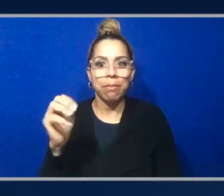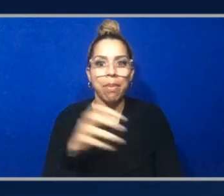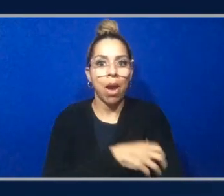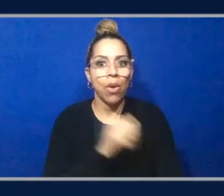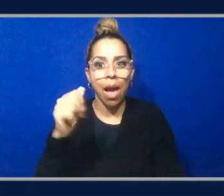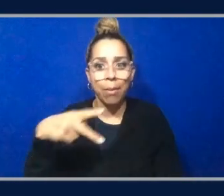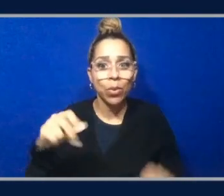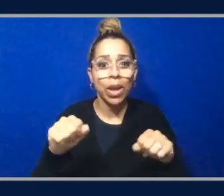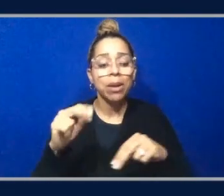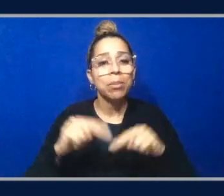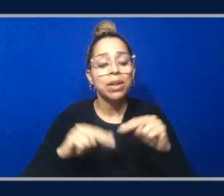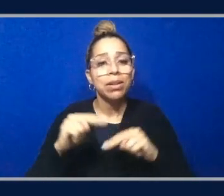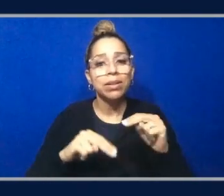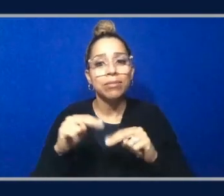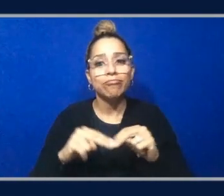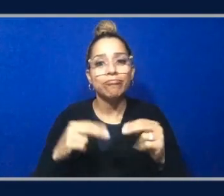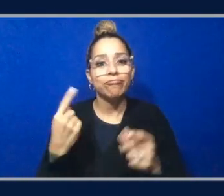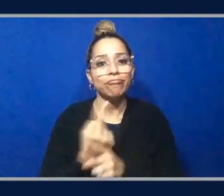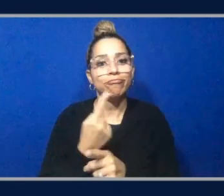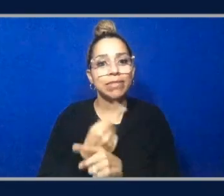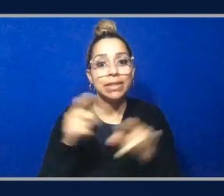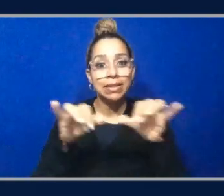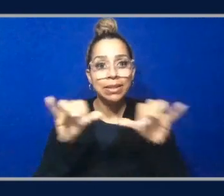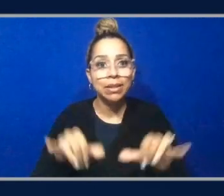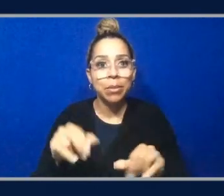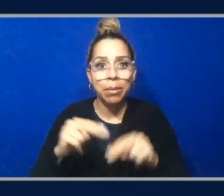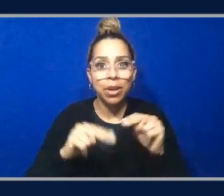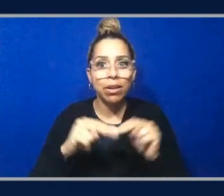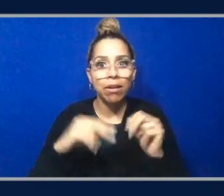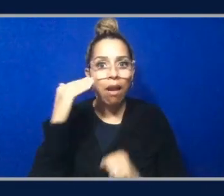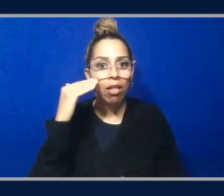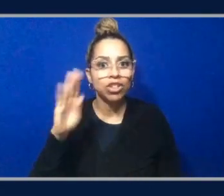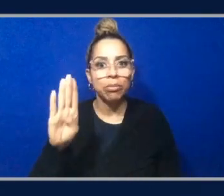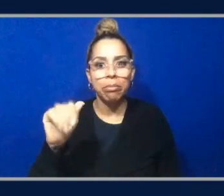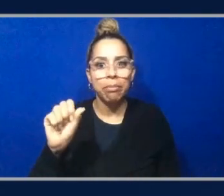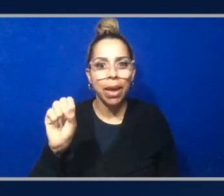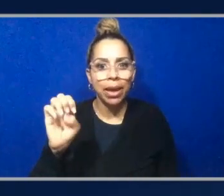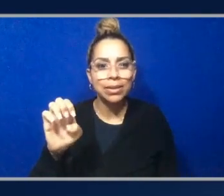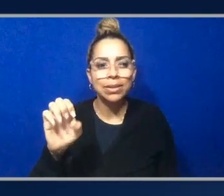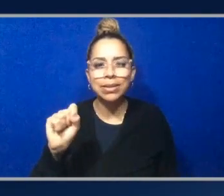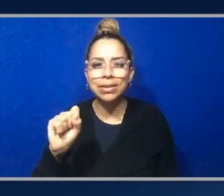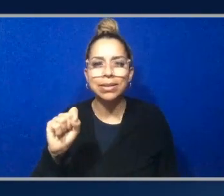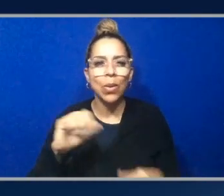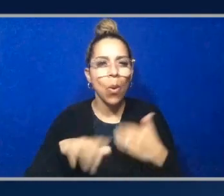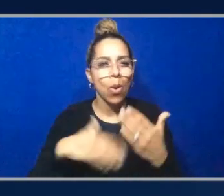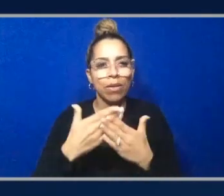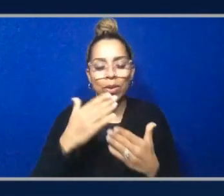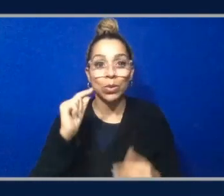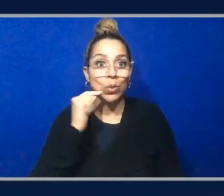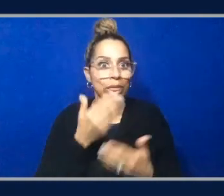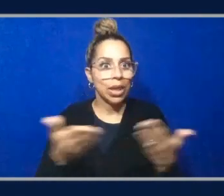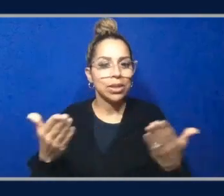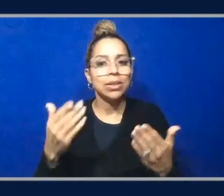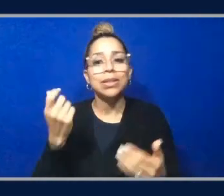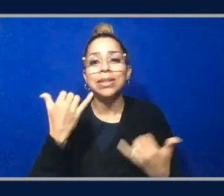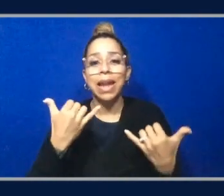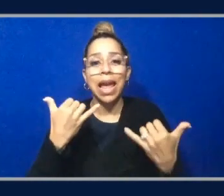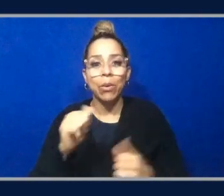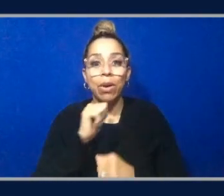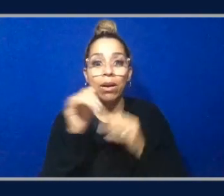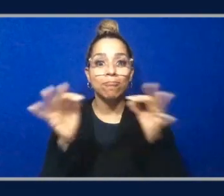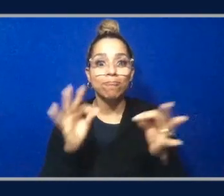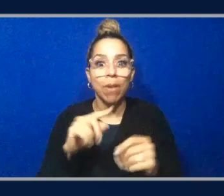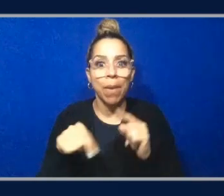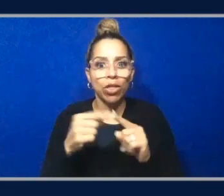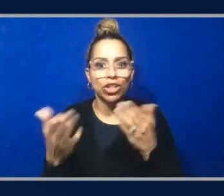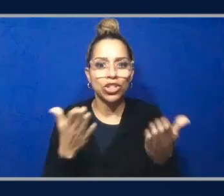knowledge bases, all of those fun things. And today we're not going to talk about that service to an extent, but we're going to be talking about what is the things we've built, what I've